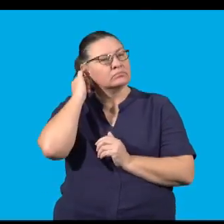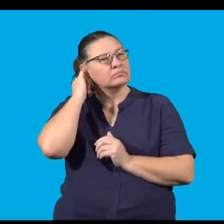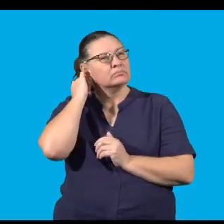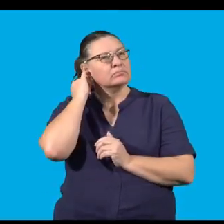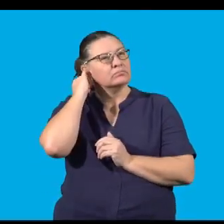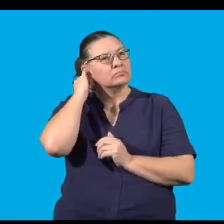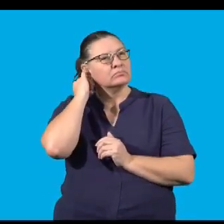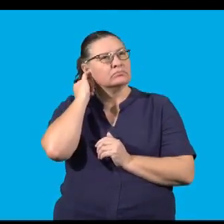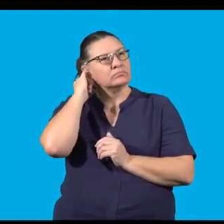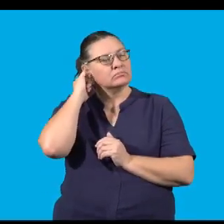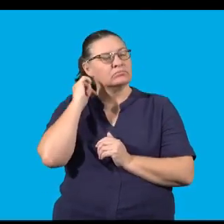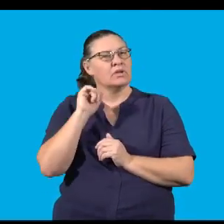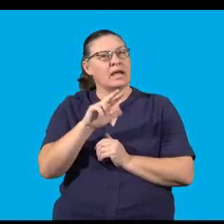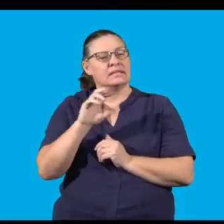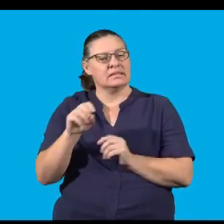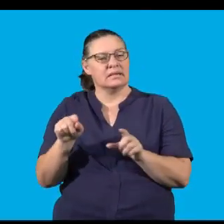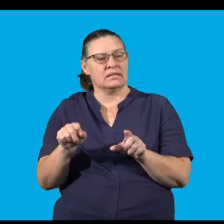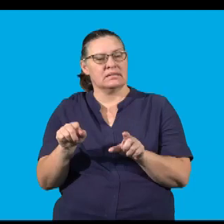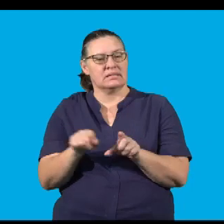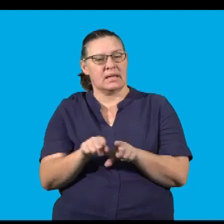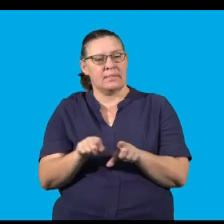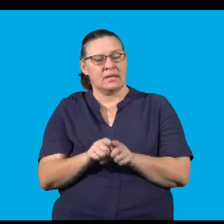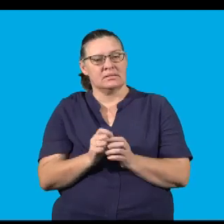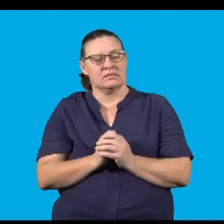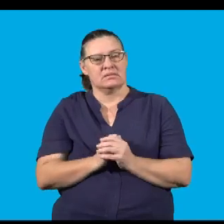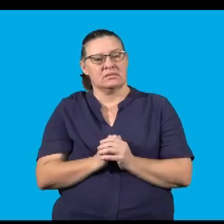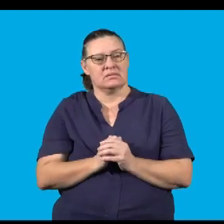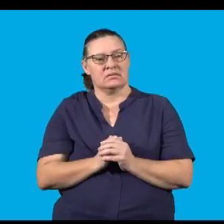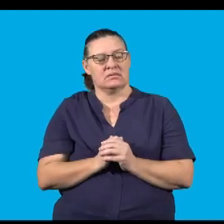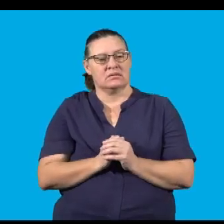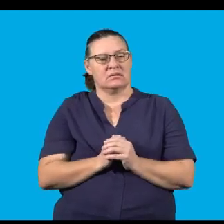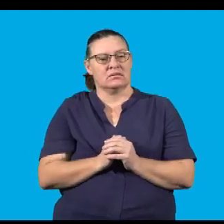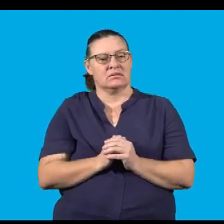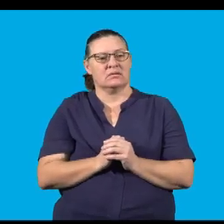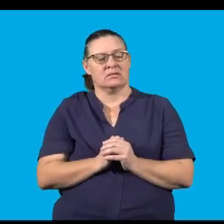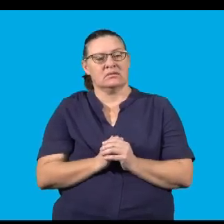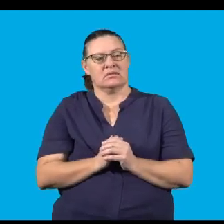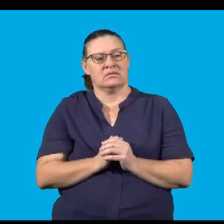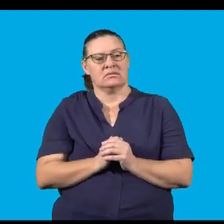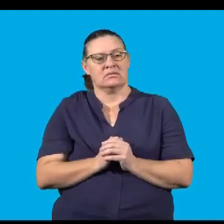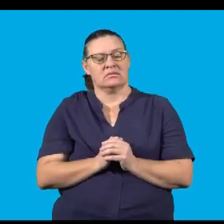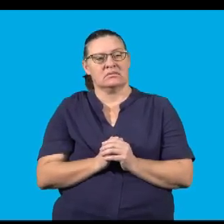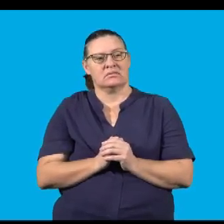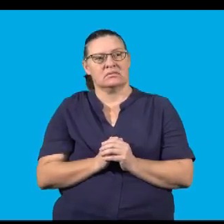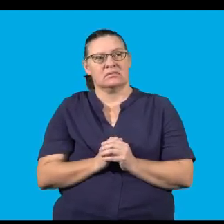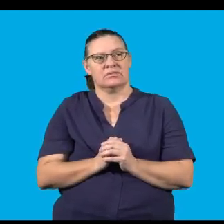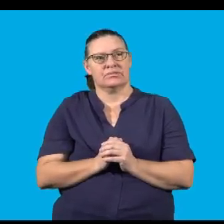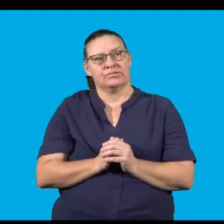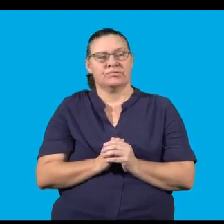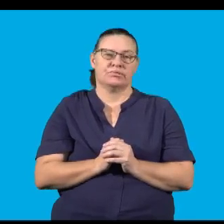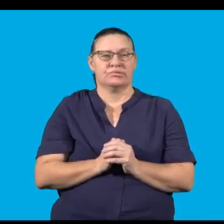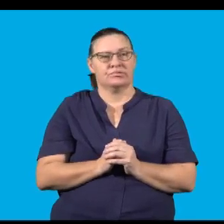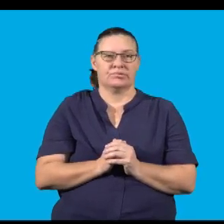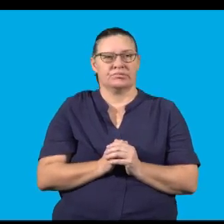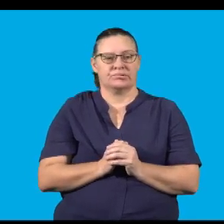we can say, well, 80 is the same as what is 80? The quickest way to do it would probably